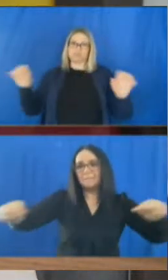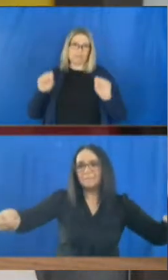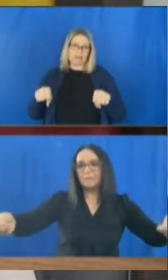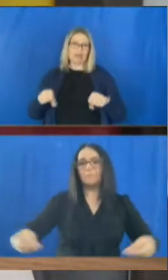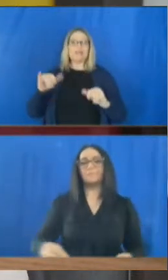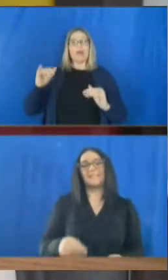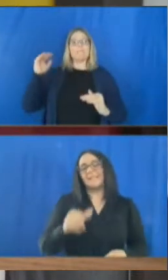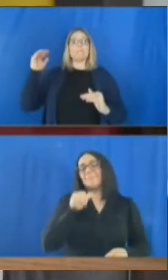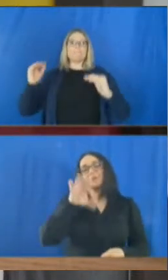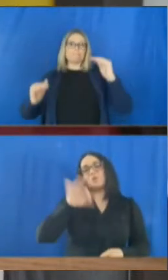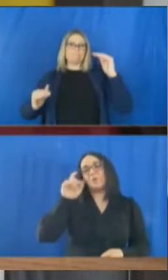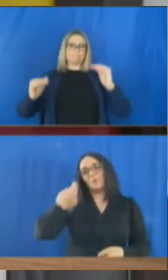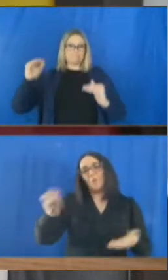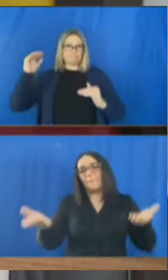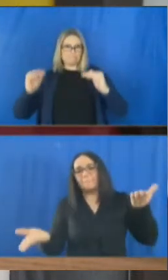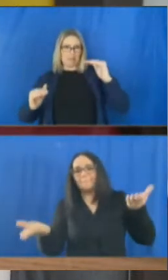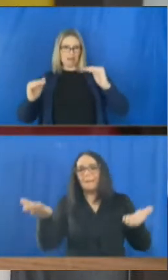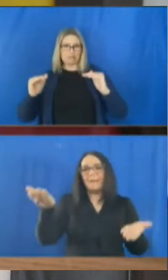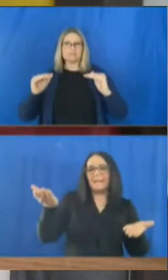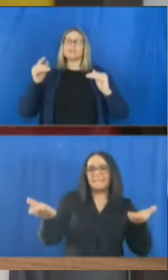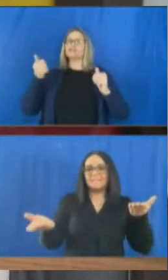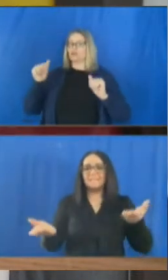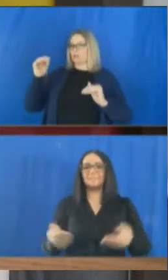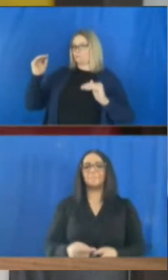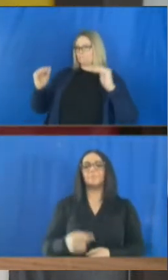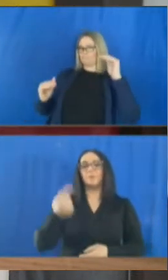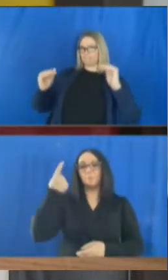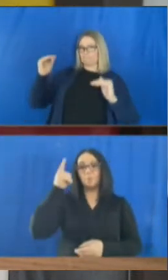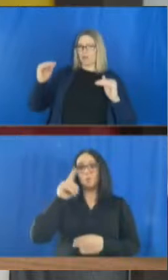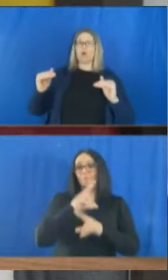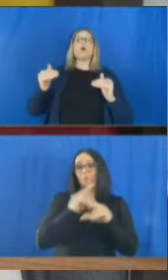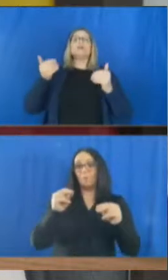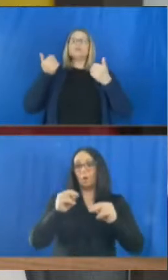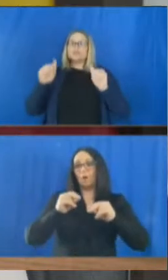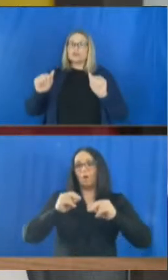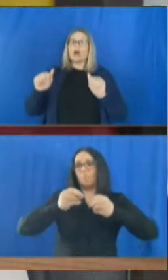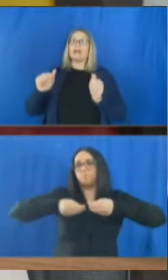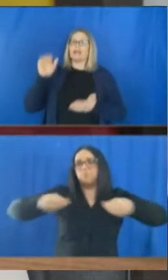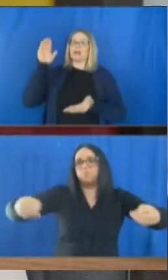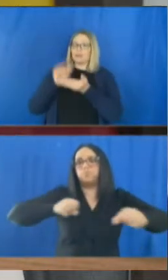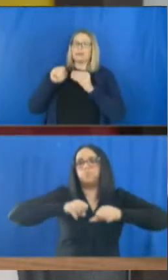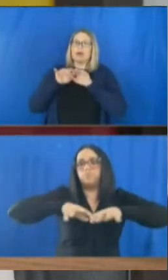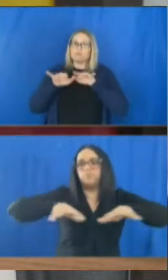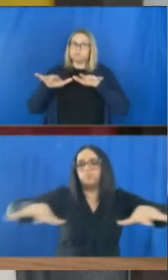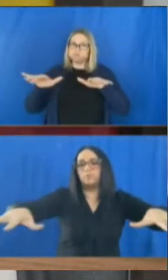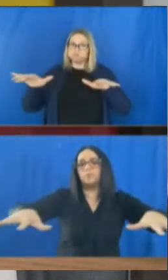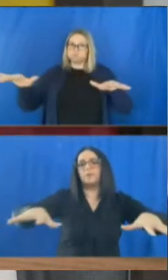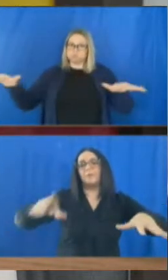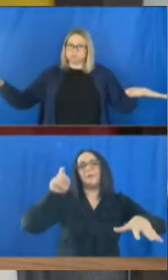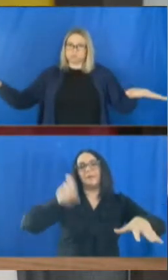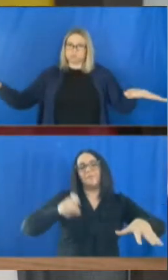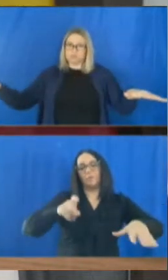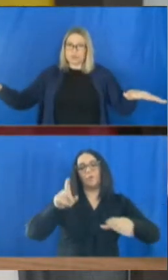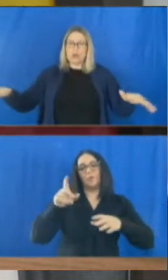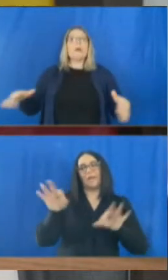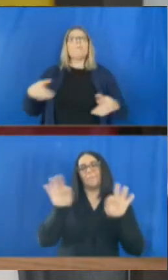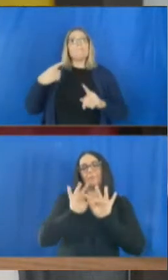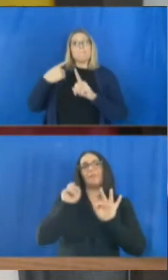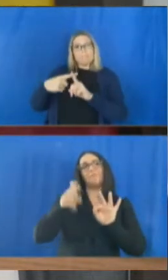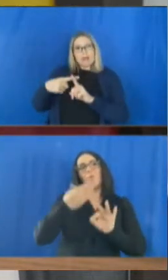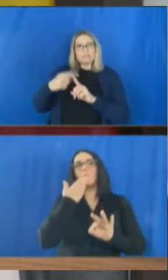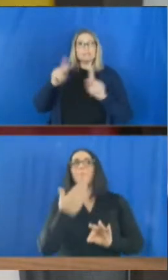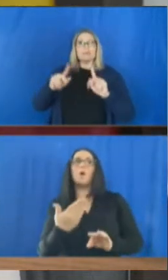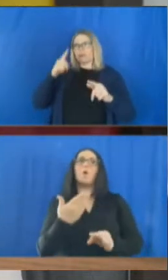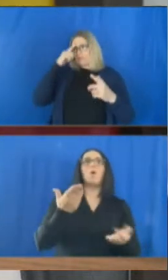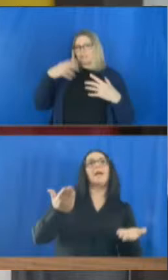balanced life. To those who may feel the changes for sports activities and music may not go far enough, I want you to